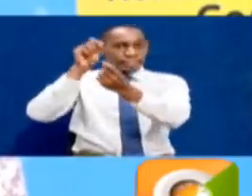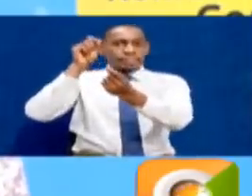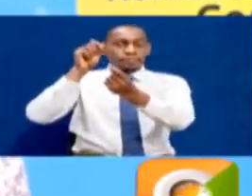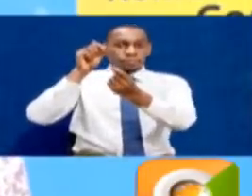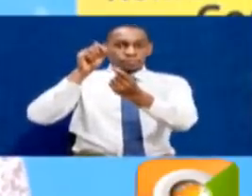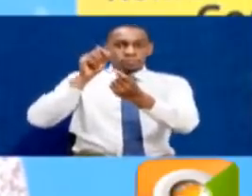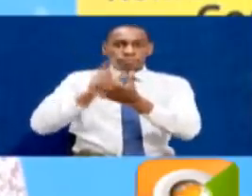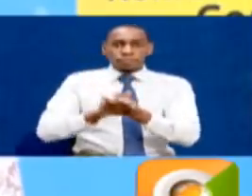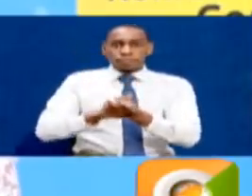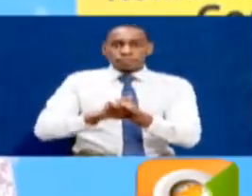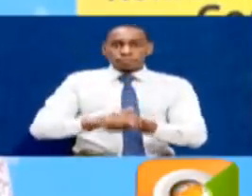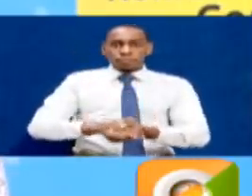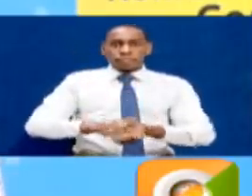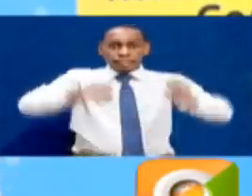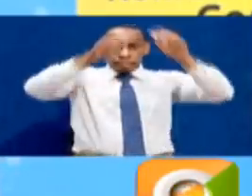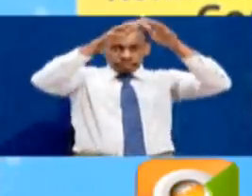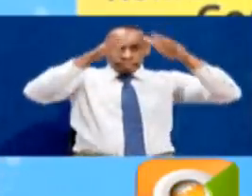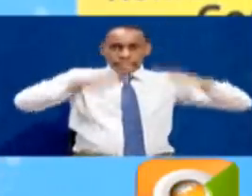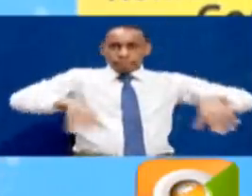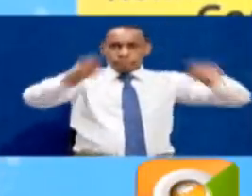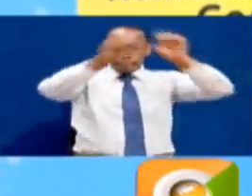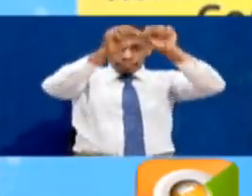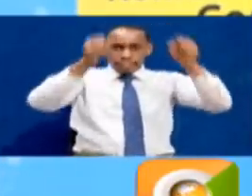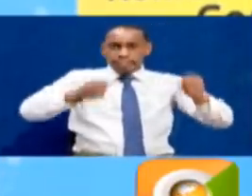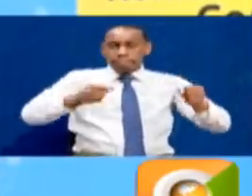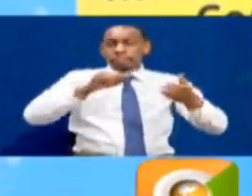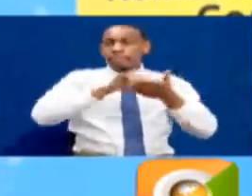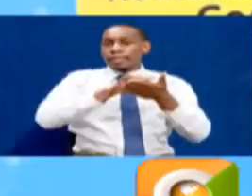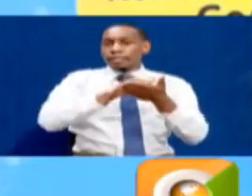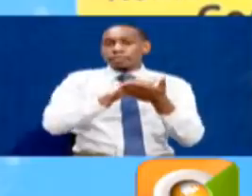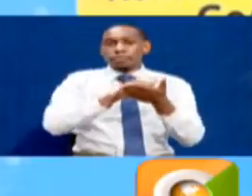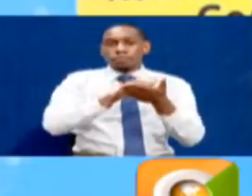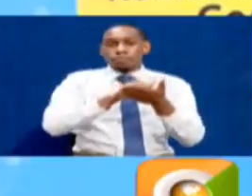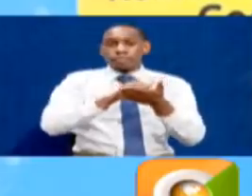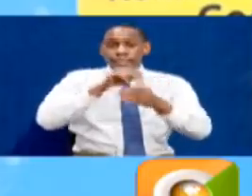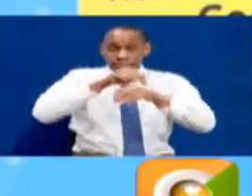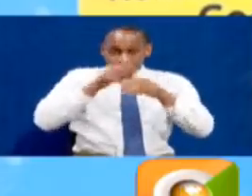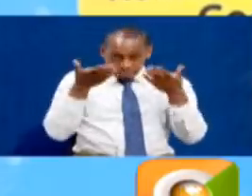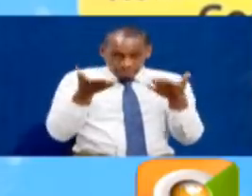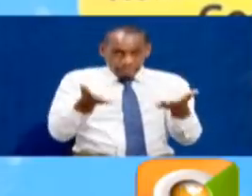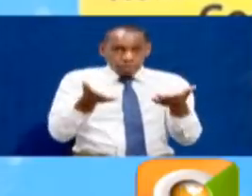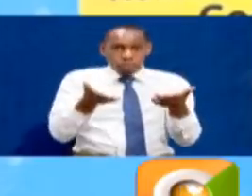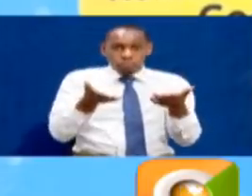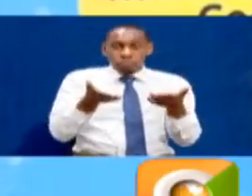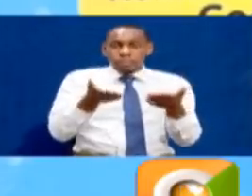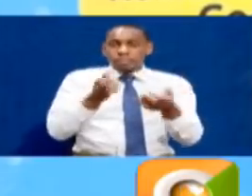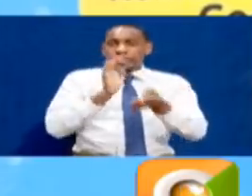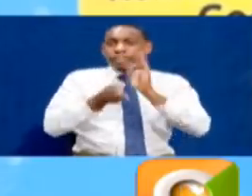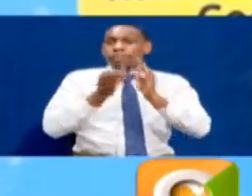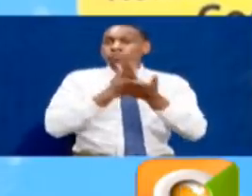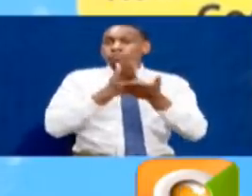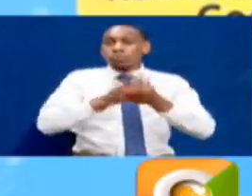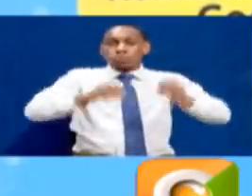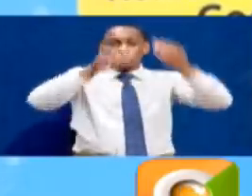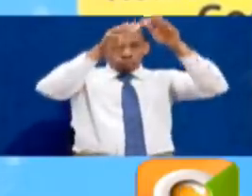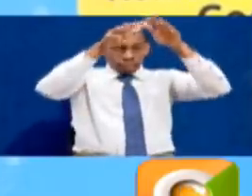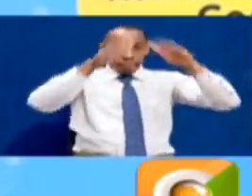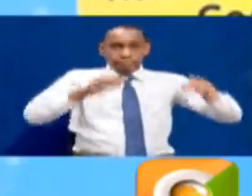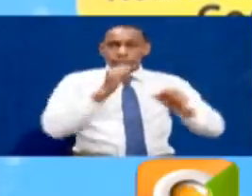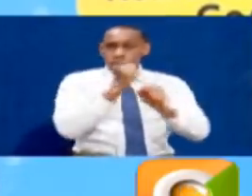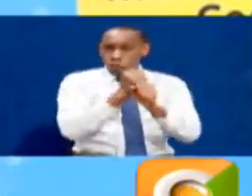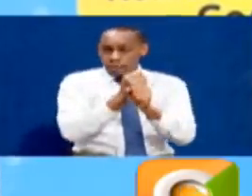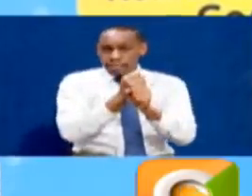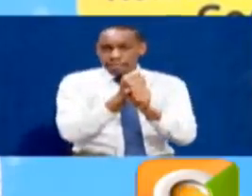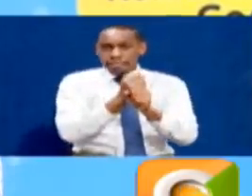of a devolved system is going to be now, whether indeed devolution is going to